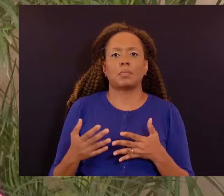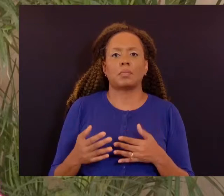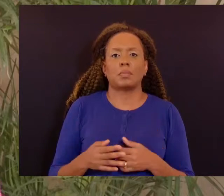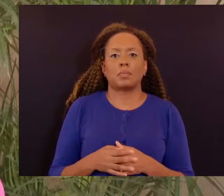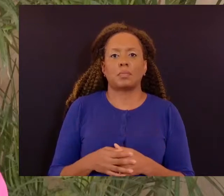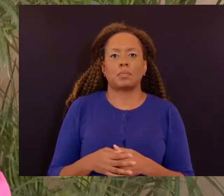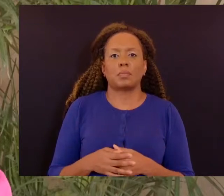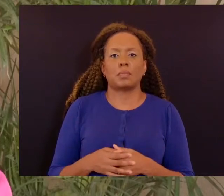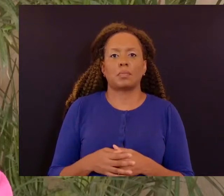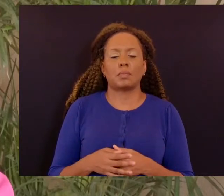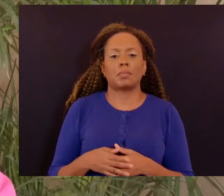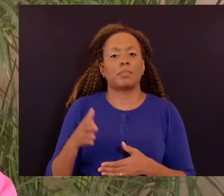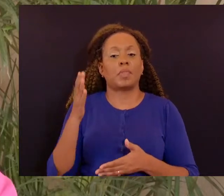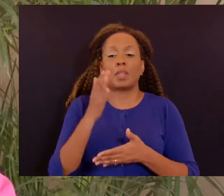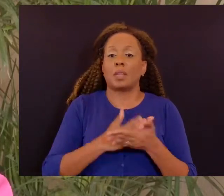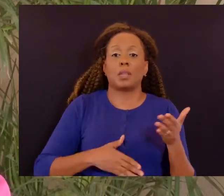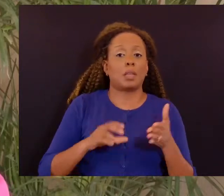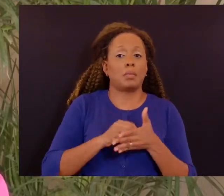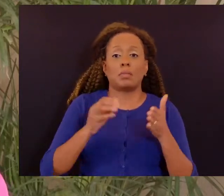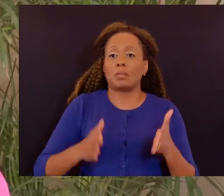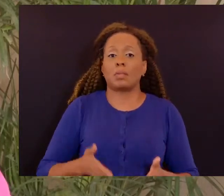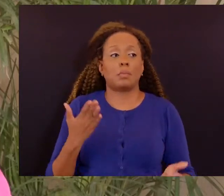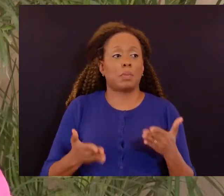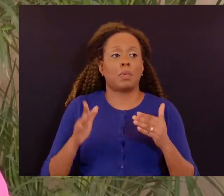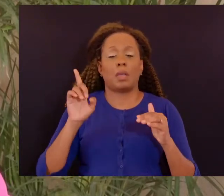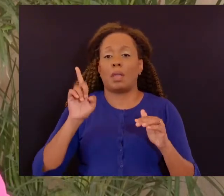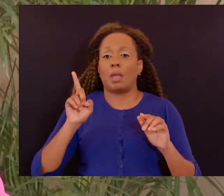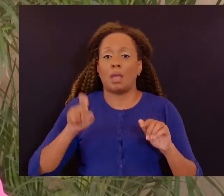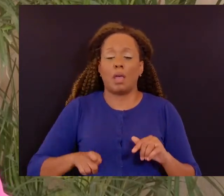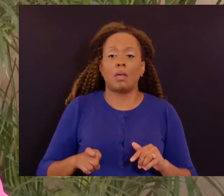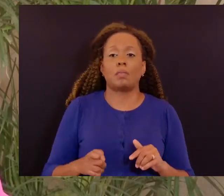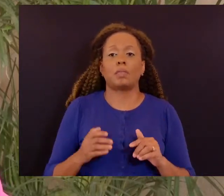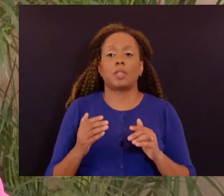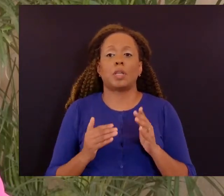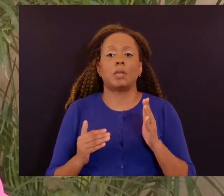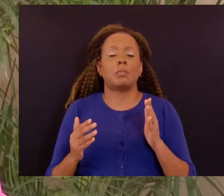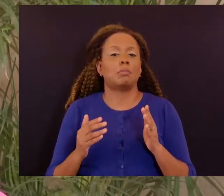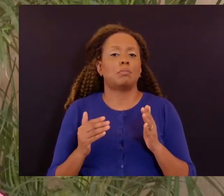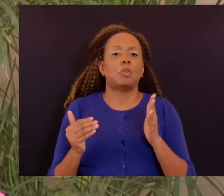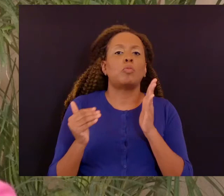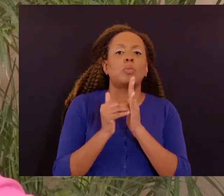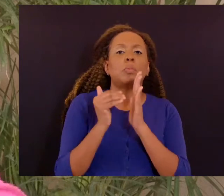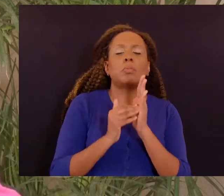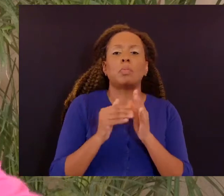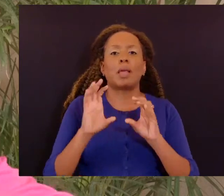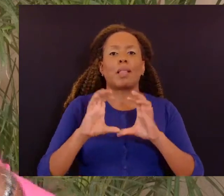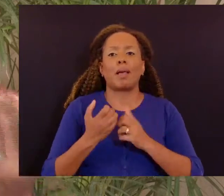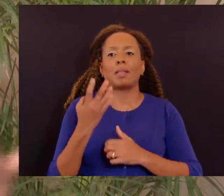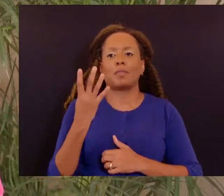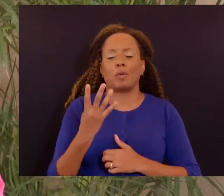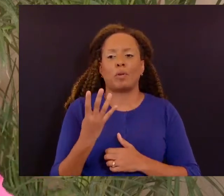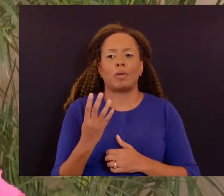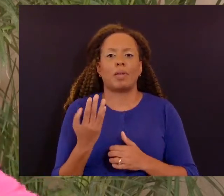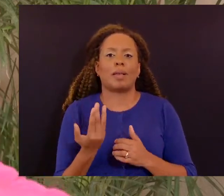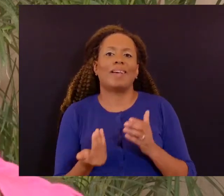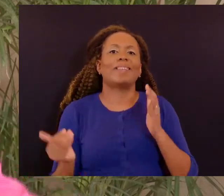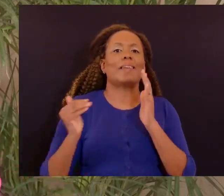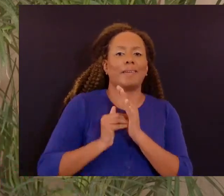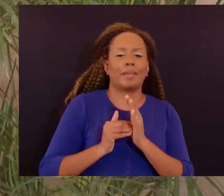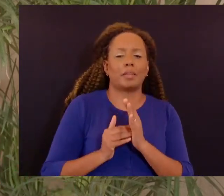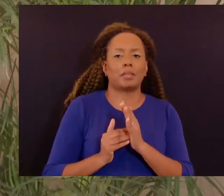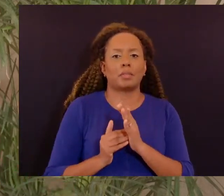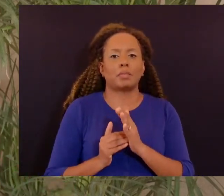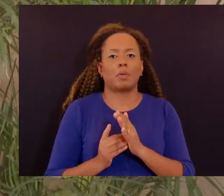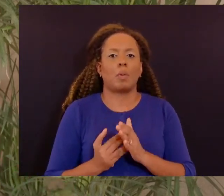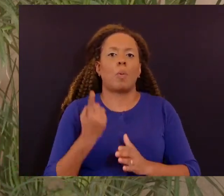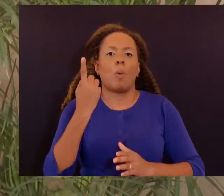entire Class 4 program. And where that is the case, we are going to sort of